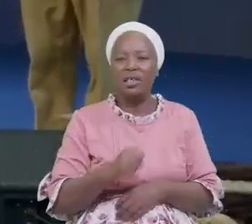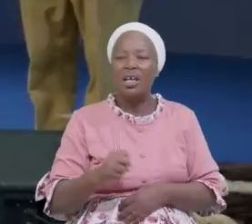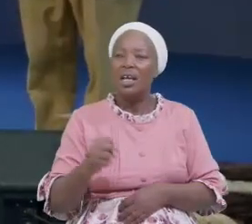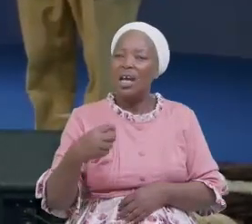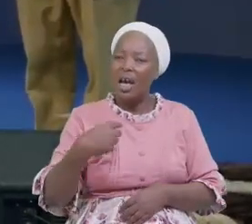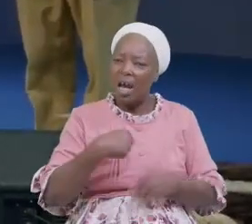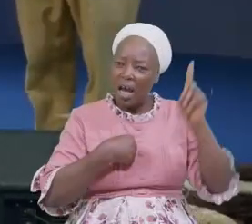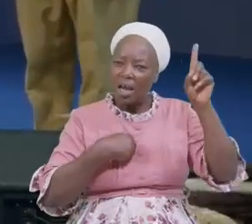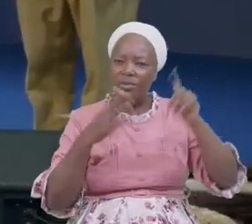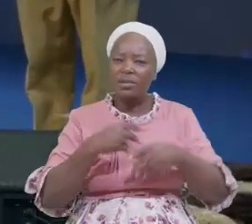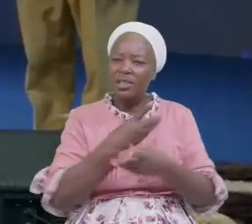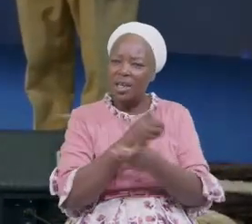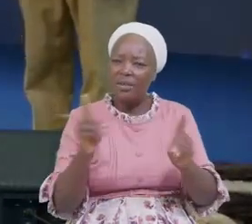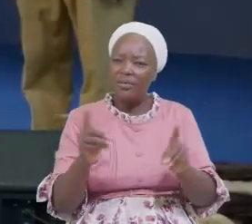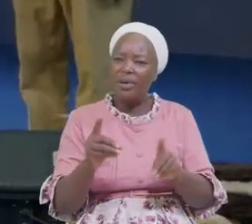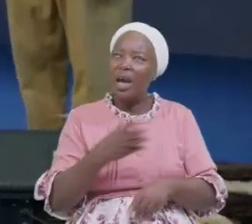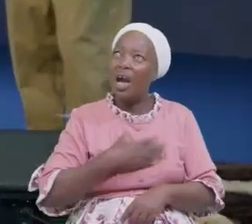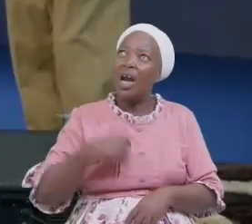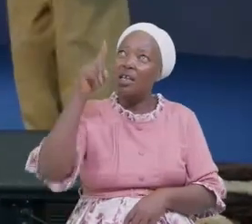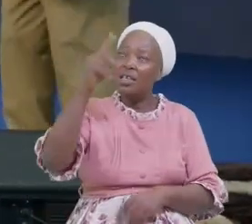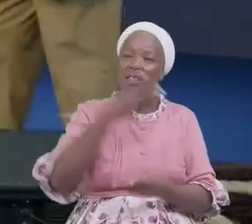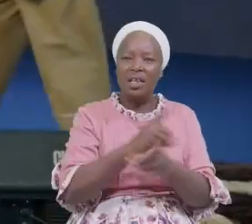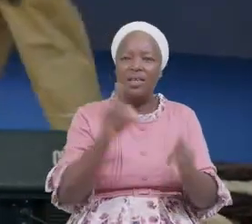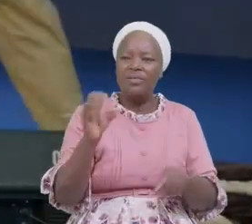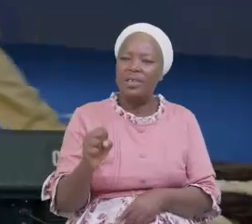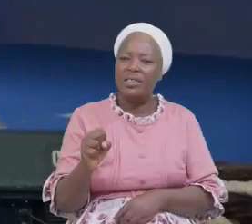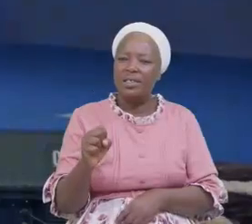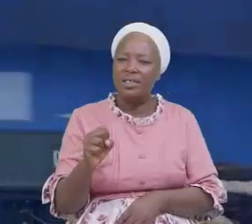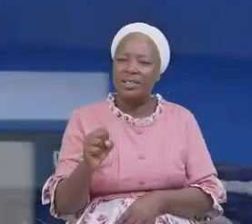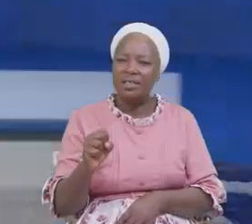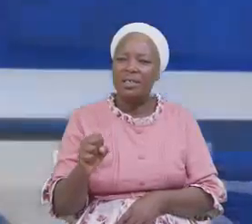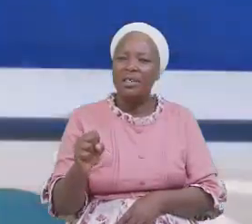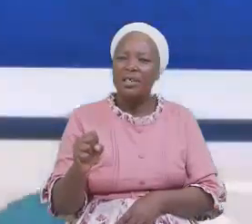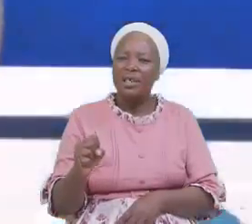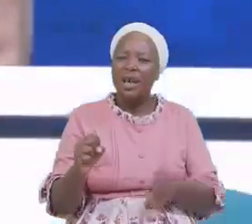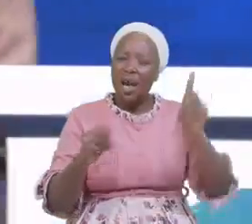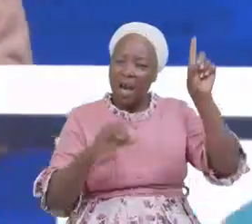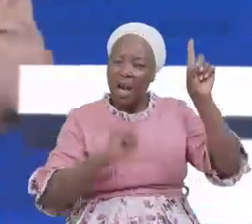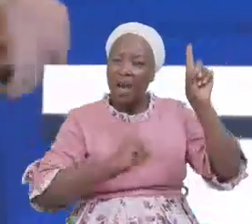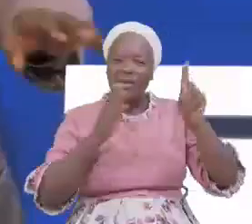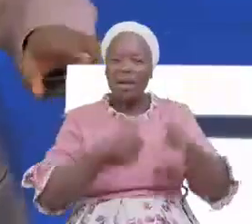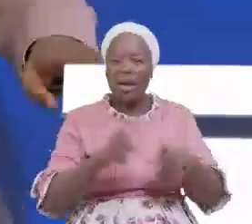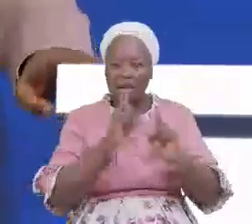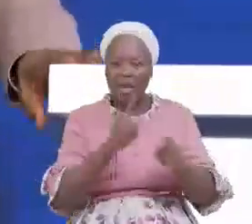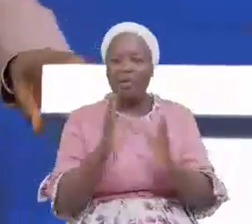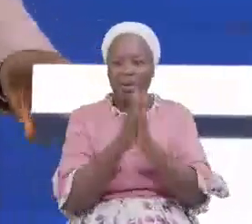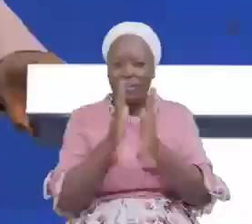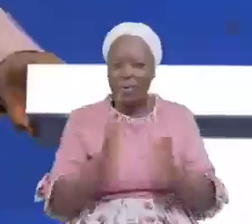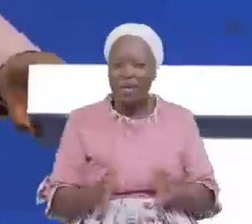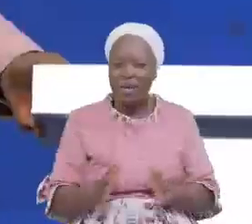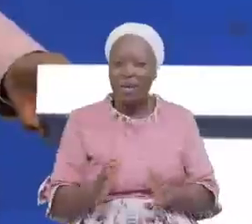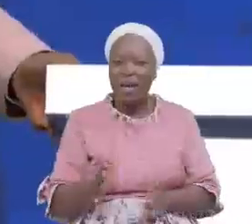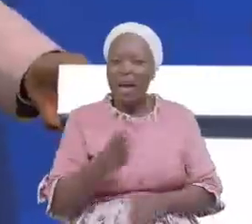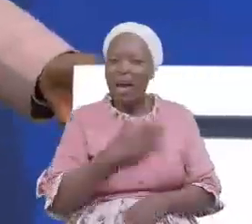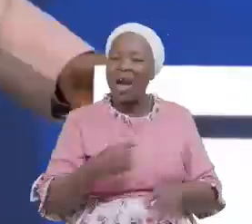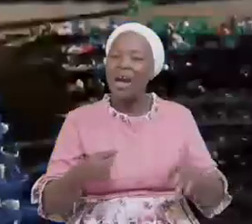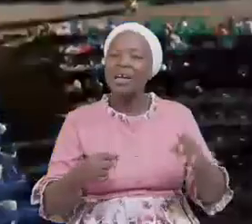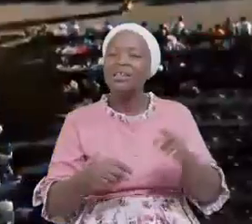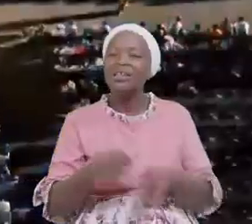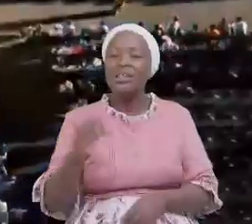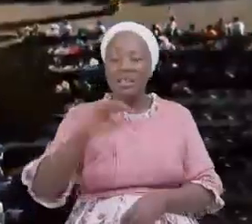deliver. And he delivers. I will answer your prayer. And he answers your